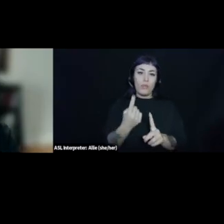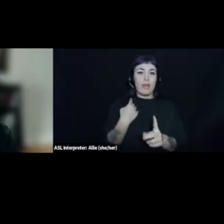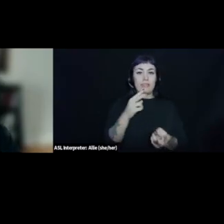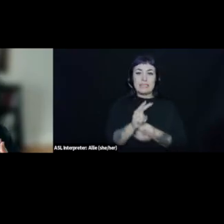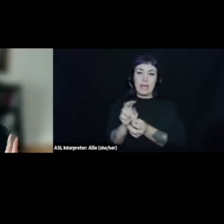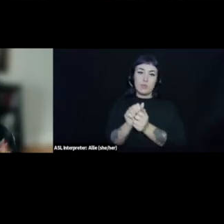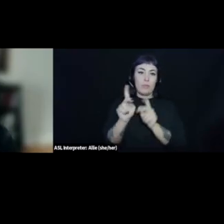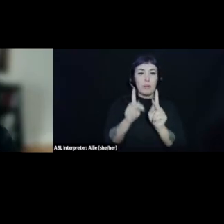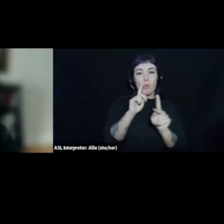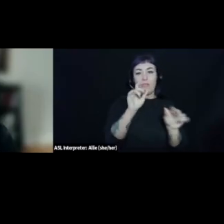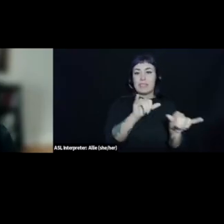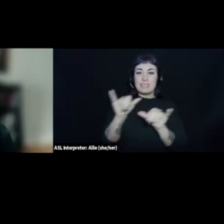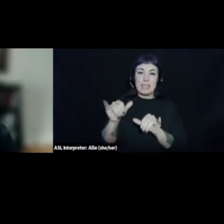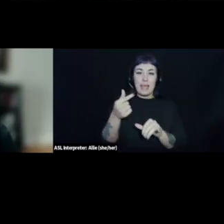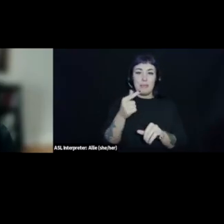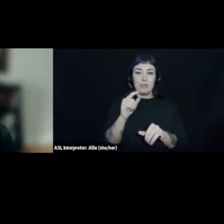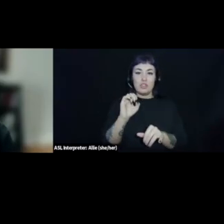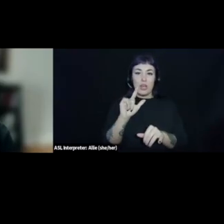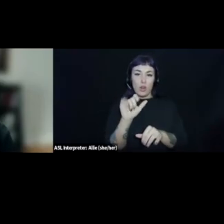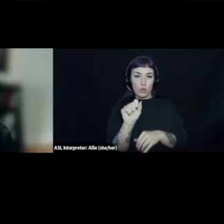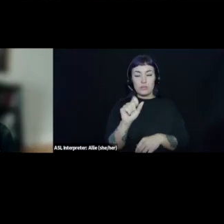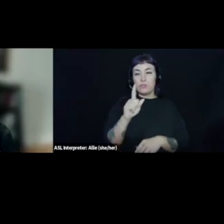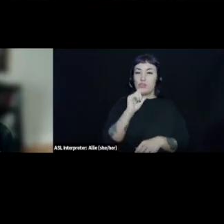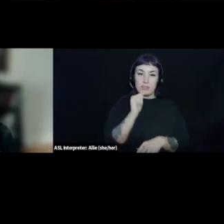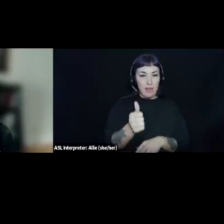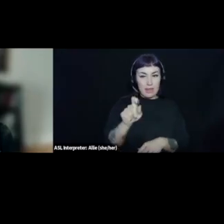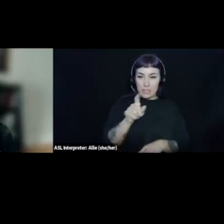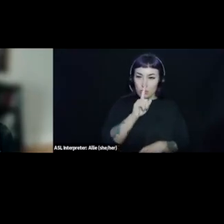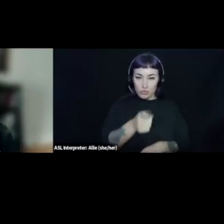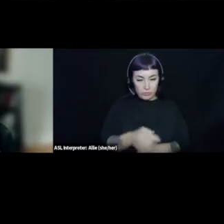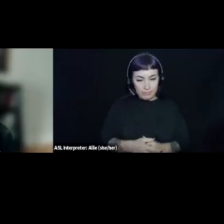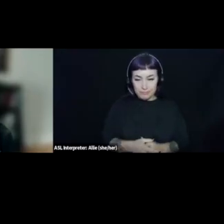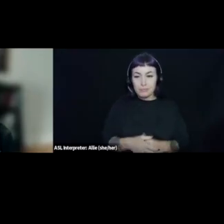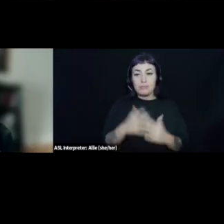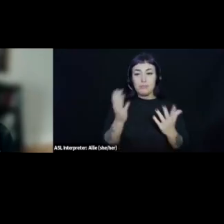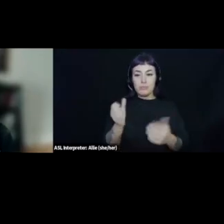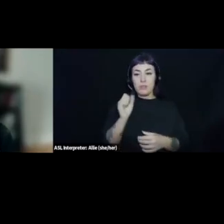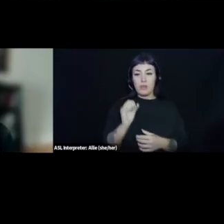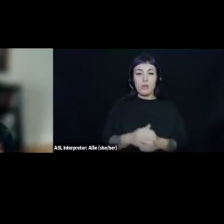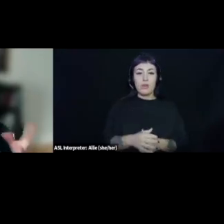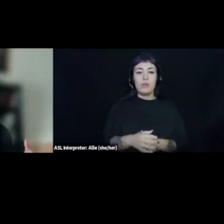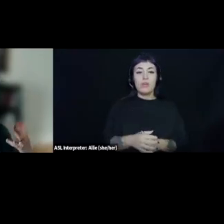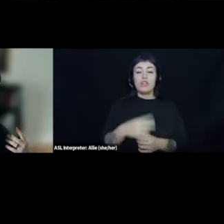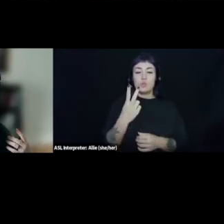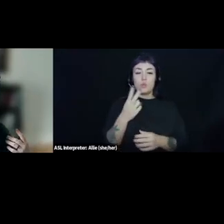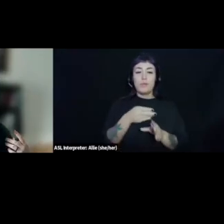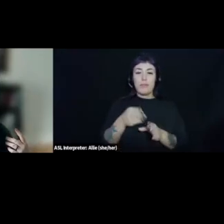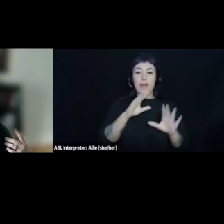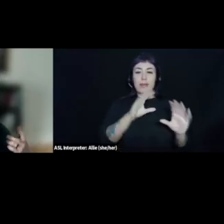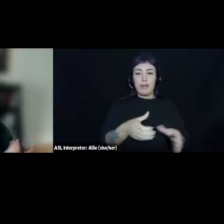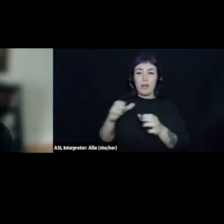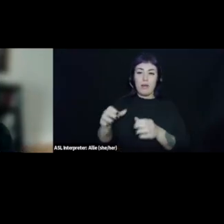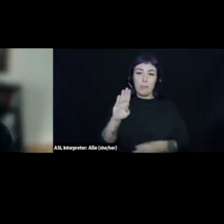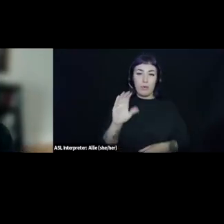sex with people with the same genitals as them, which is not necessarily true. So there's two main categories of birth